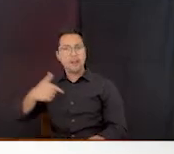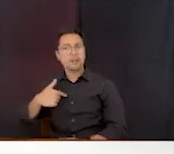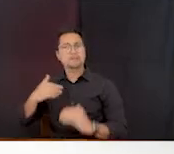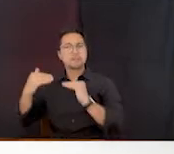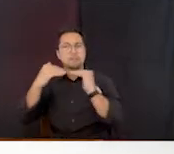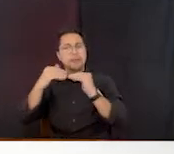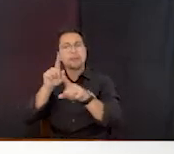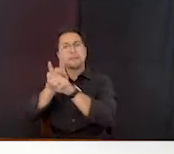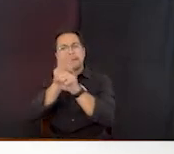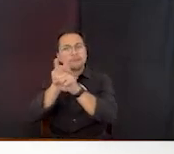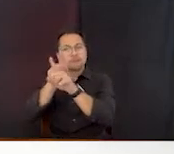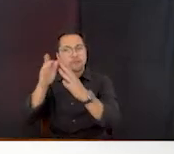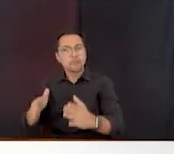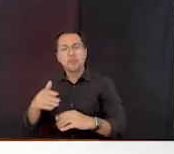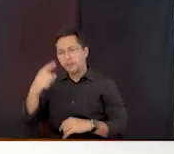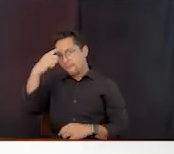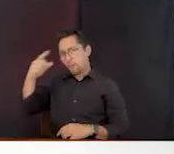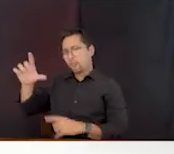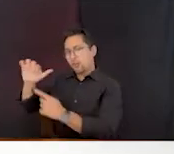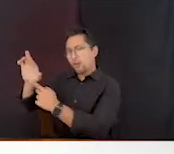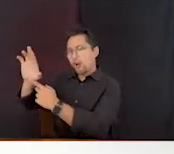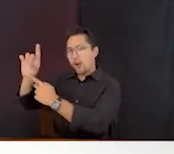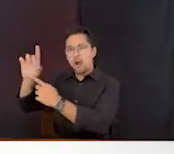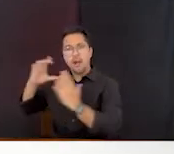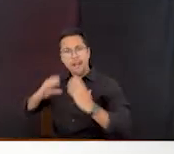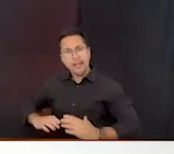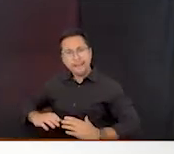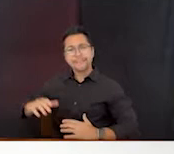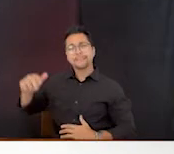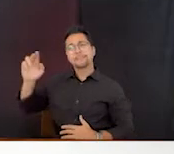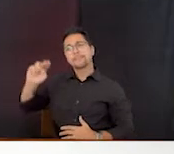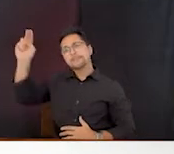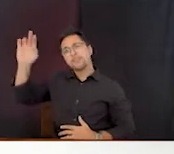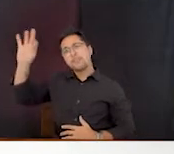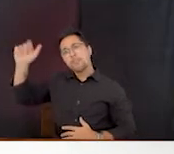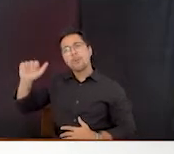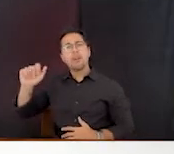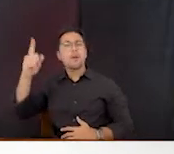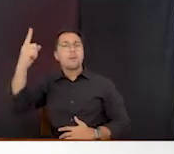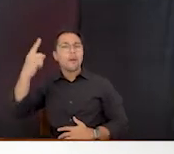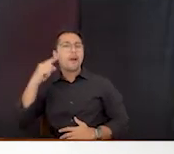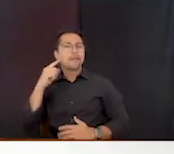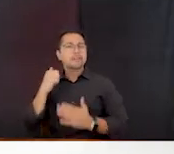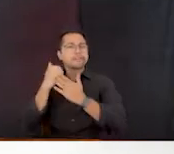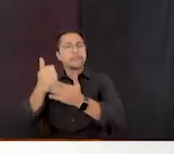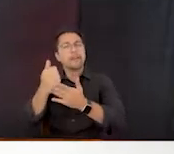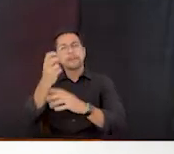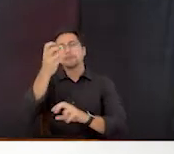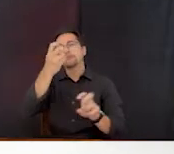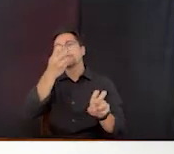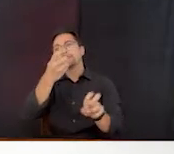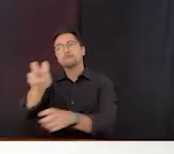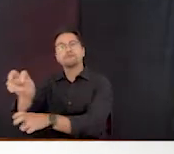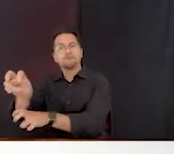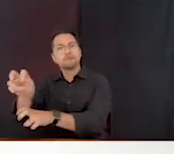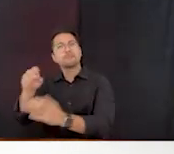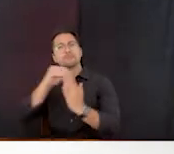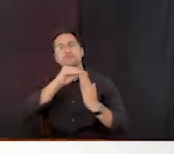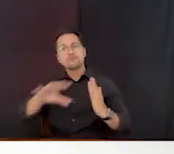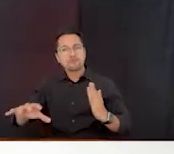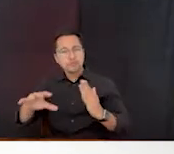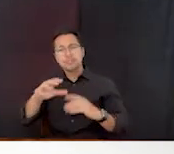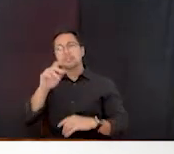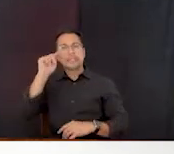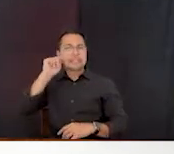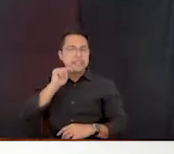large part of what I did to build community. Another project of mine is I worked with FSU Card as